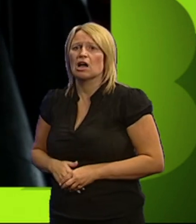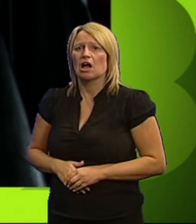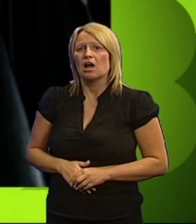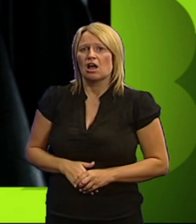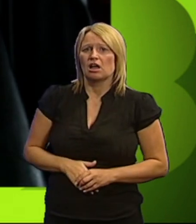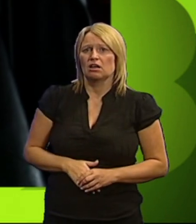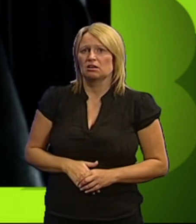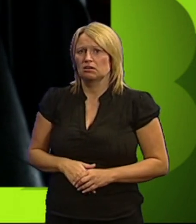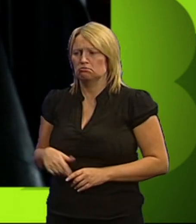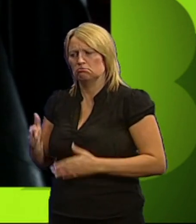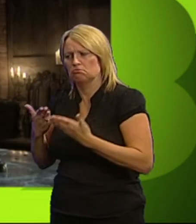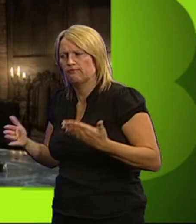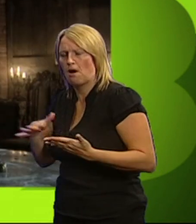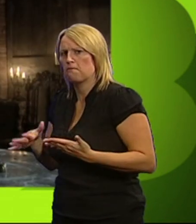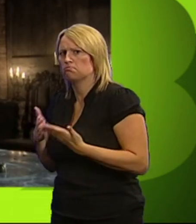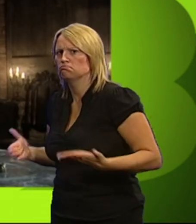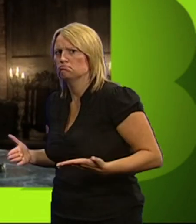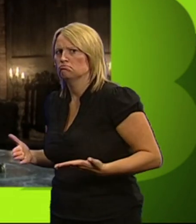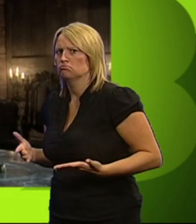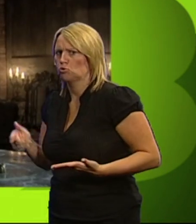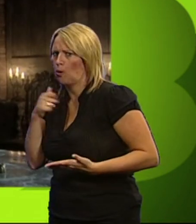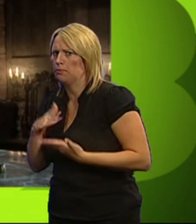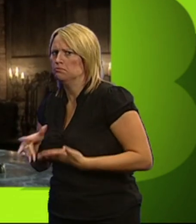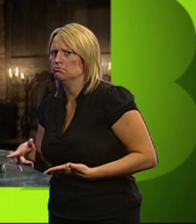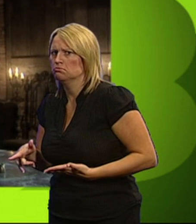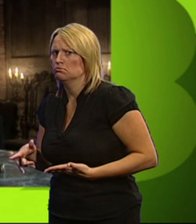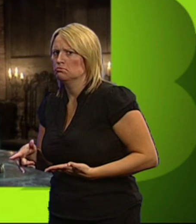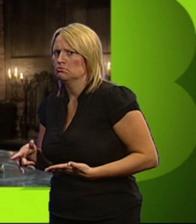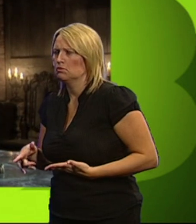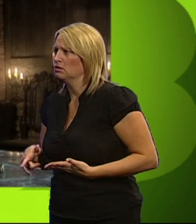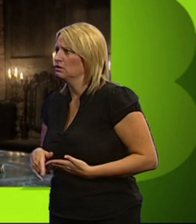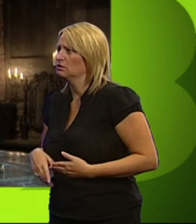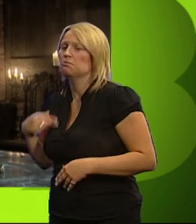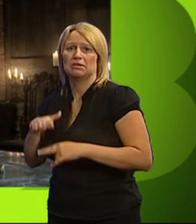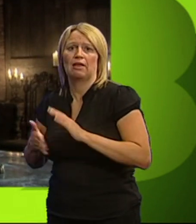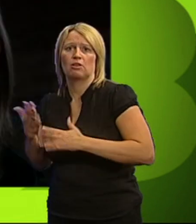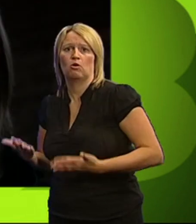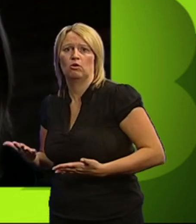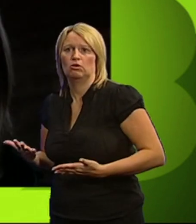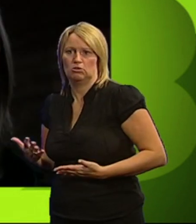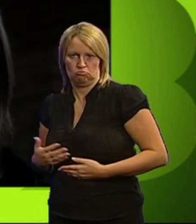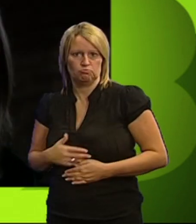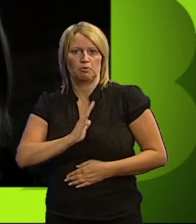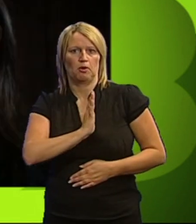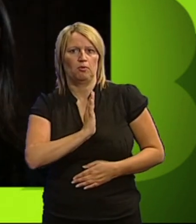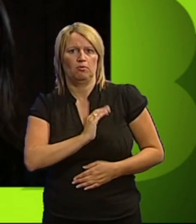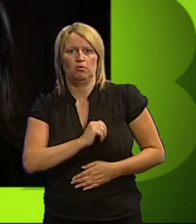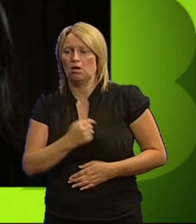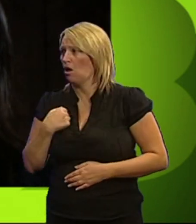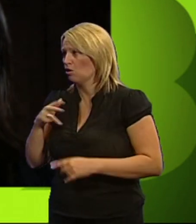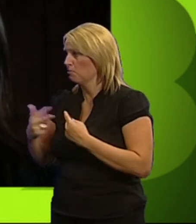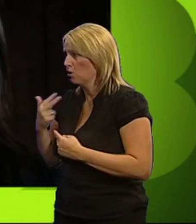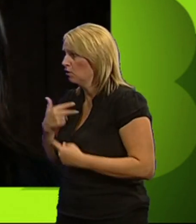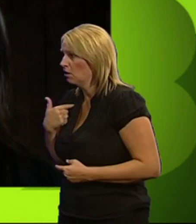yeah. You defended the family honor, and you know what this family means to me. Dad, I'm leaving. Right, cheerio. I'm not